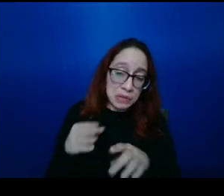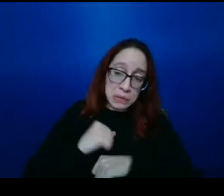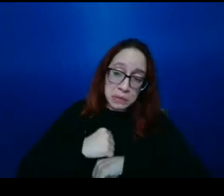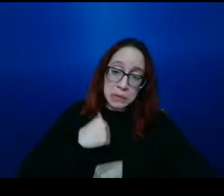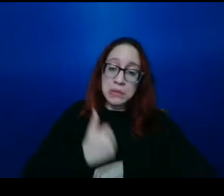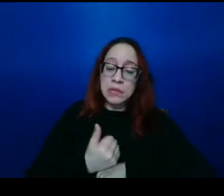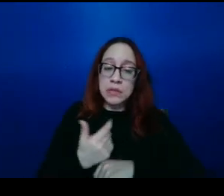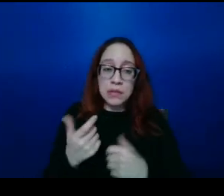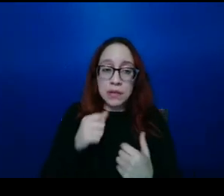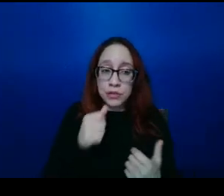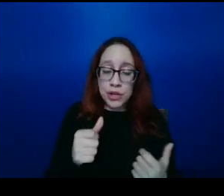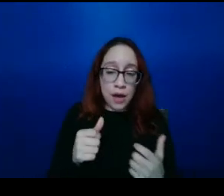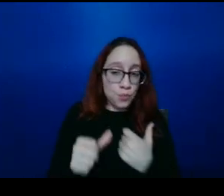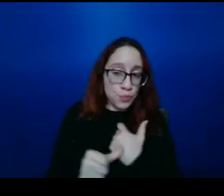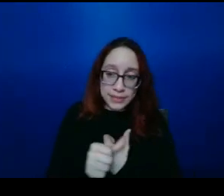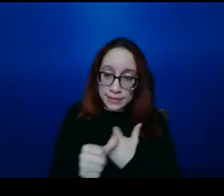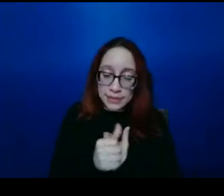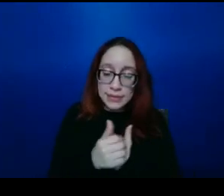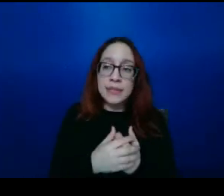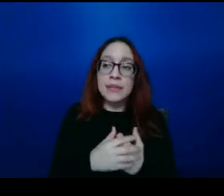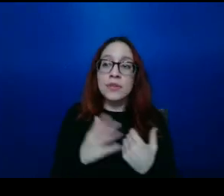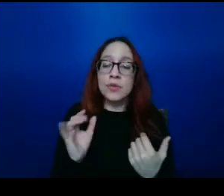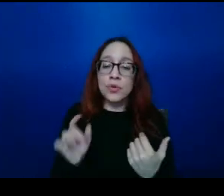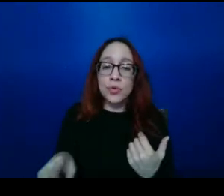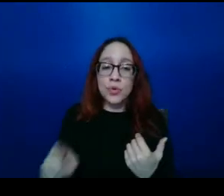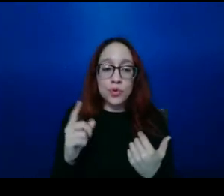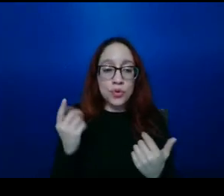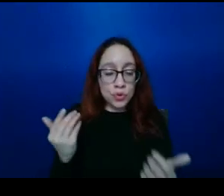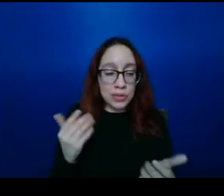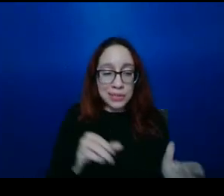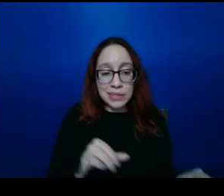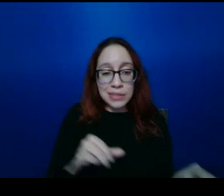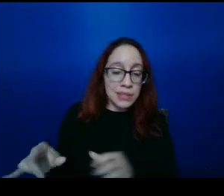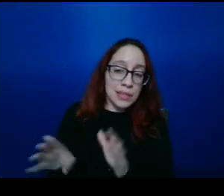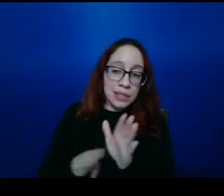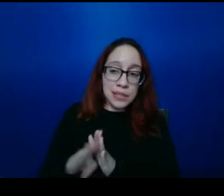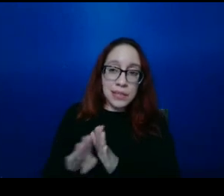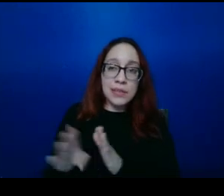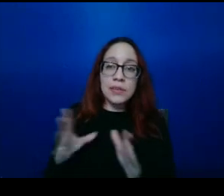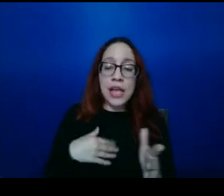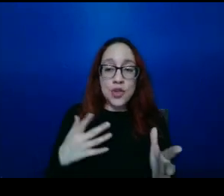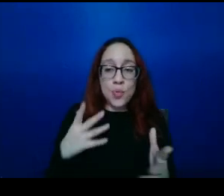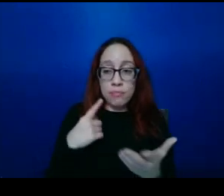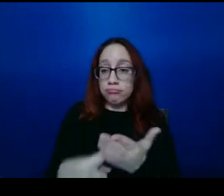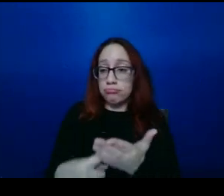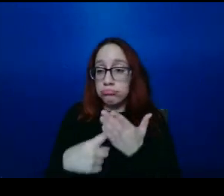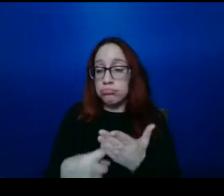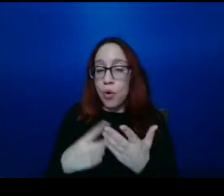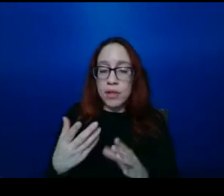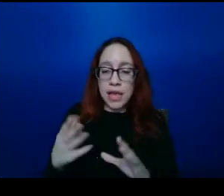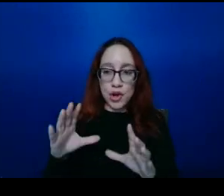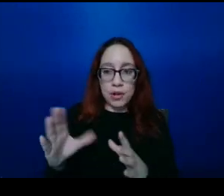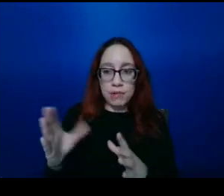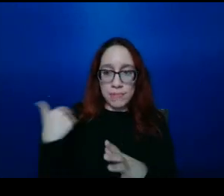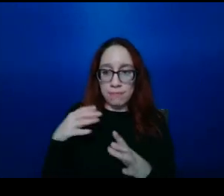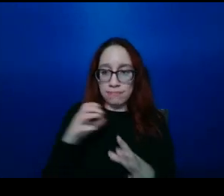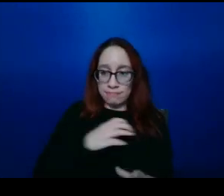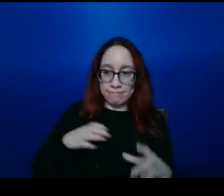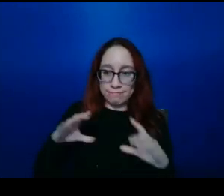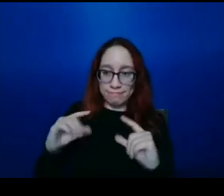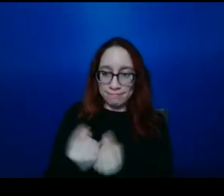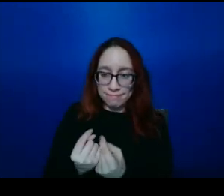You're not at risk, and you get the same development that you bargained for, or your predecessors bargained for.